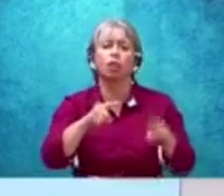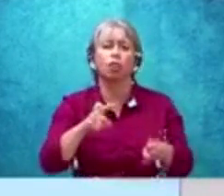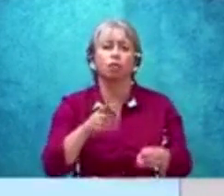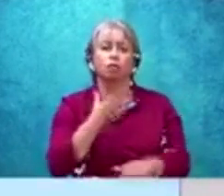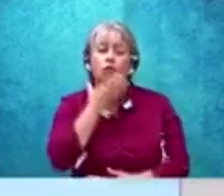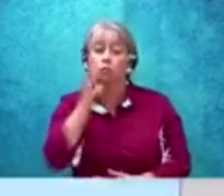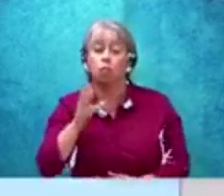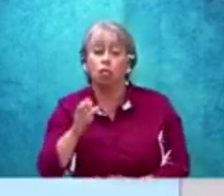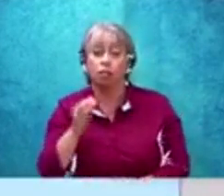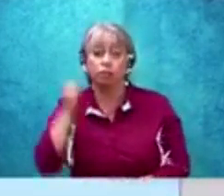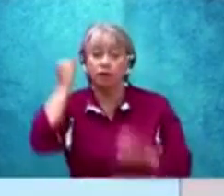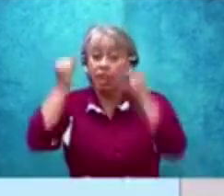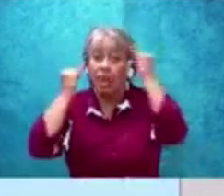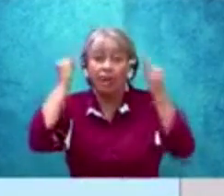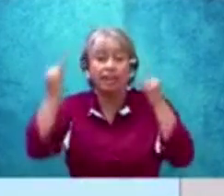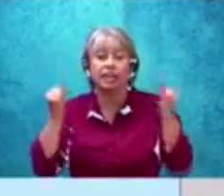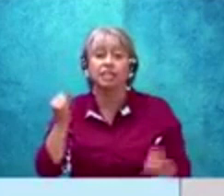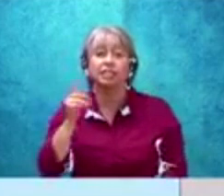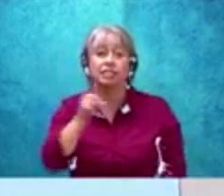you have any idea?